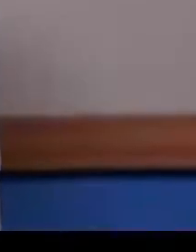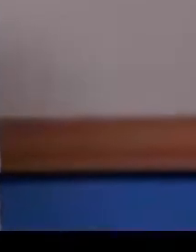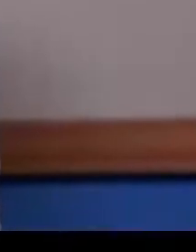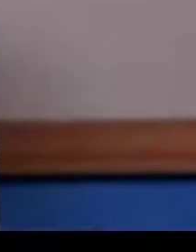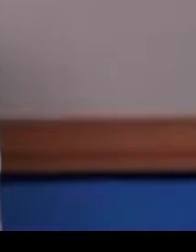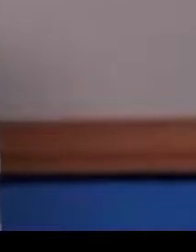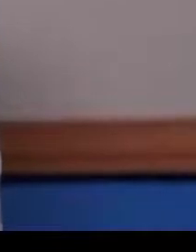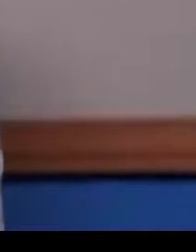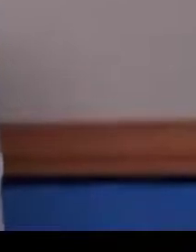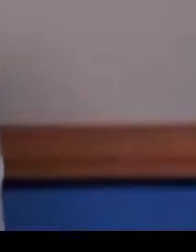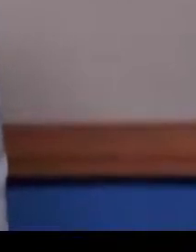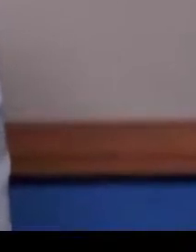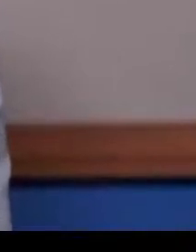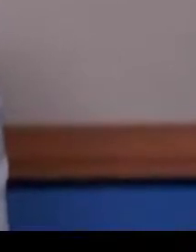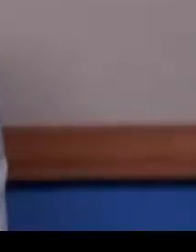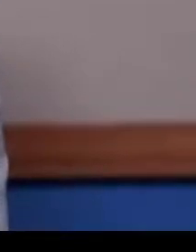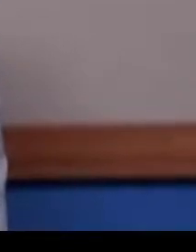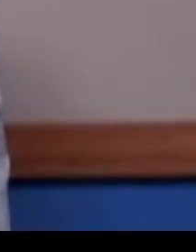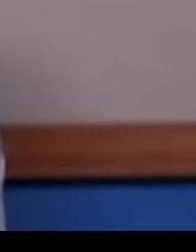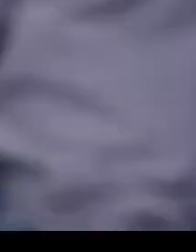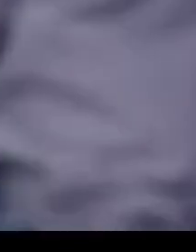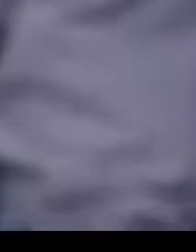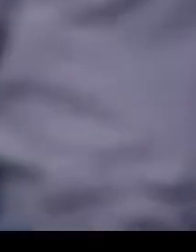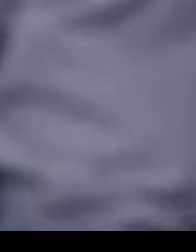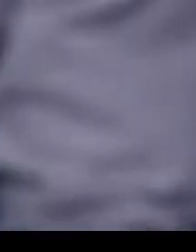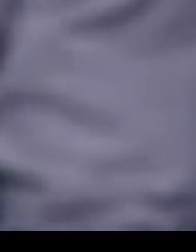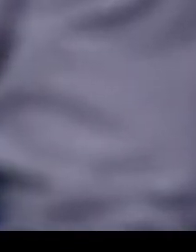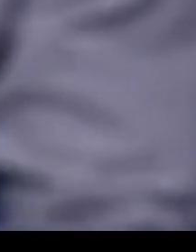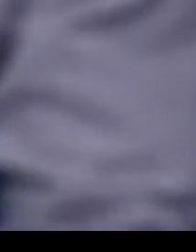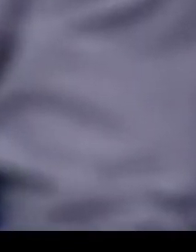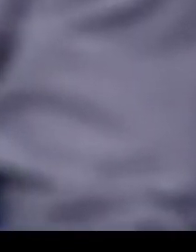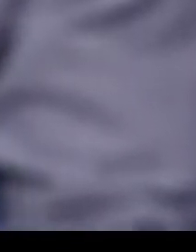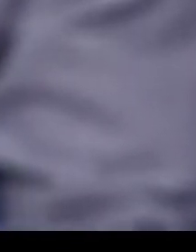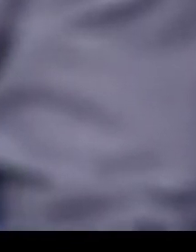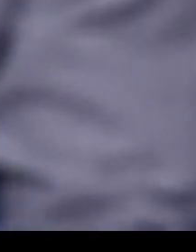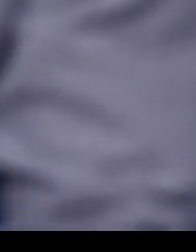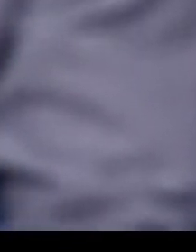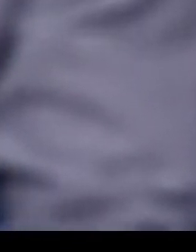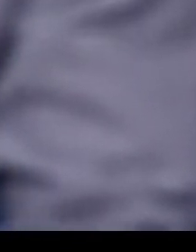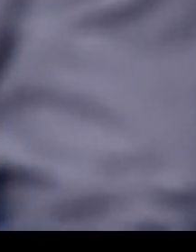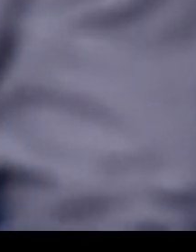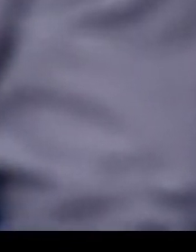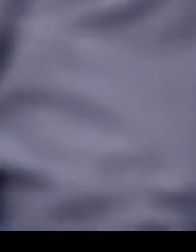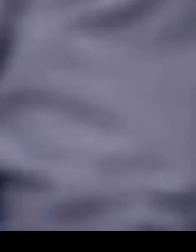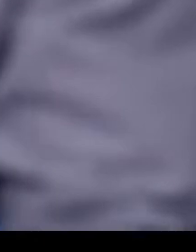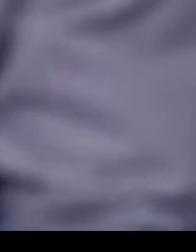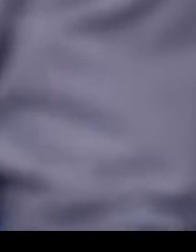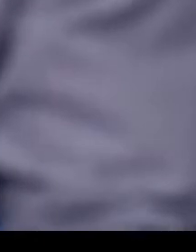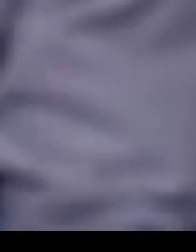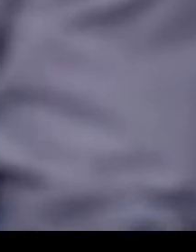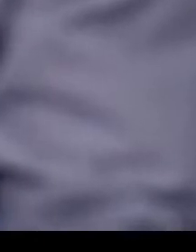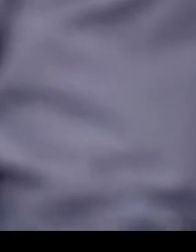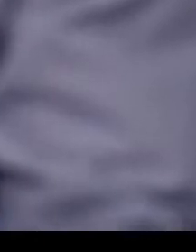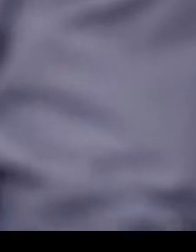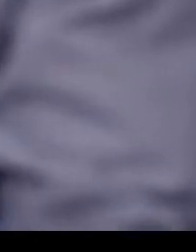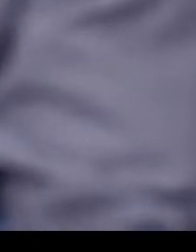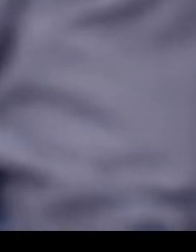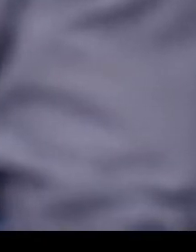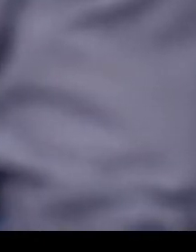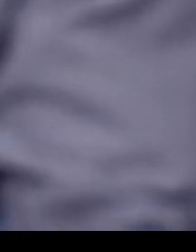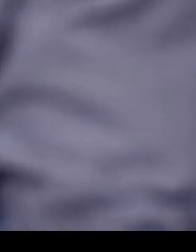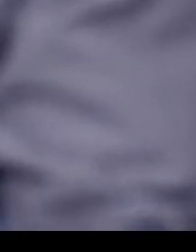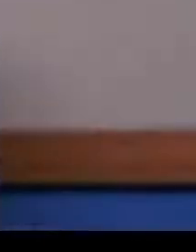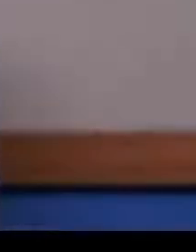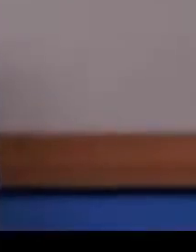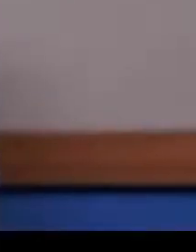We can now see that I have a stripe where the C is marked. That's for the control strip, but nothing under the letter